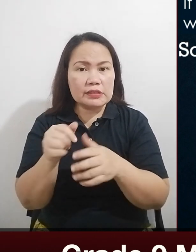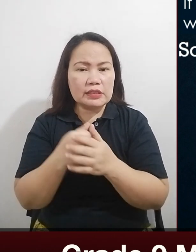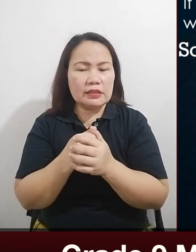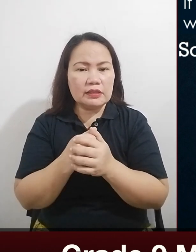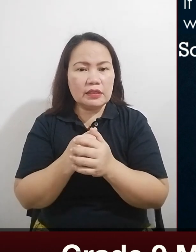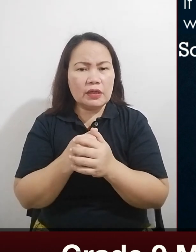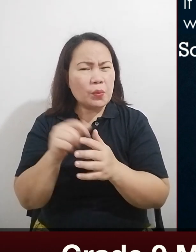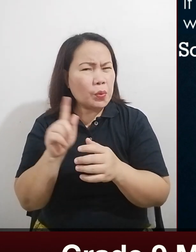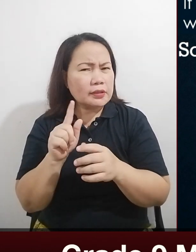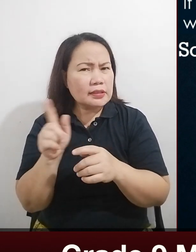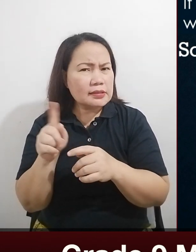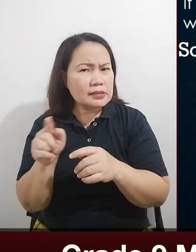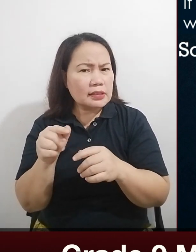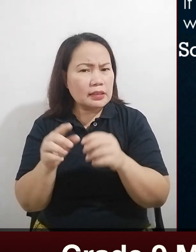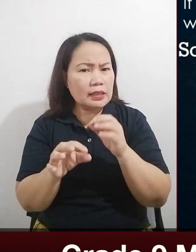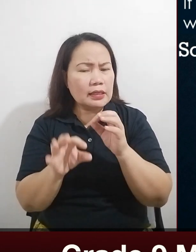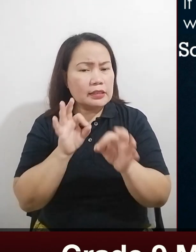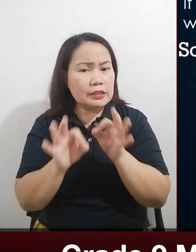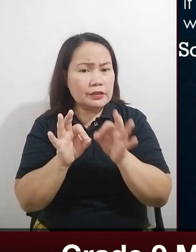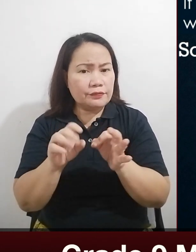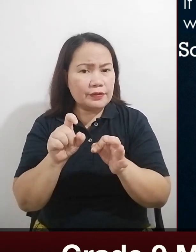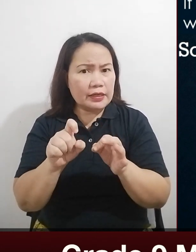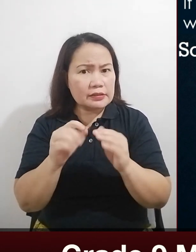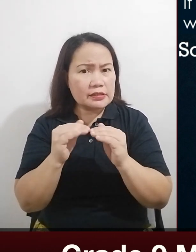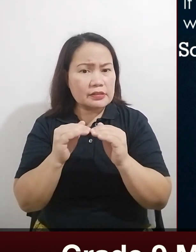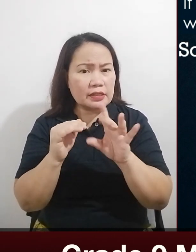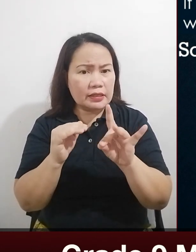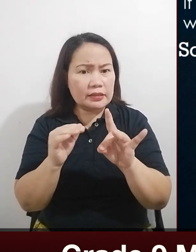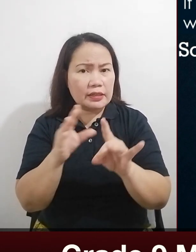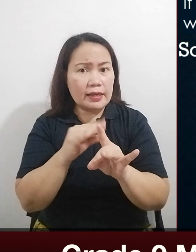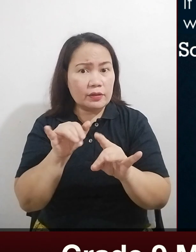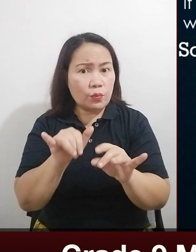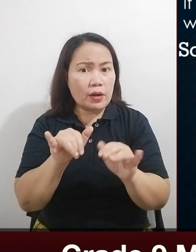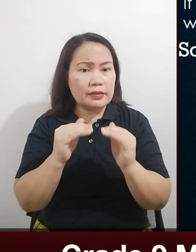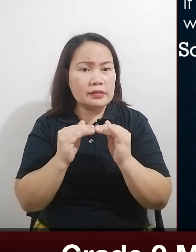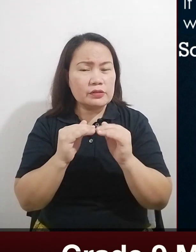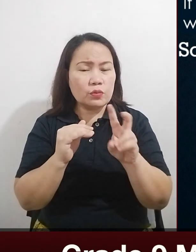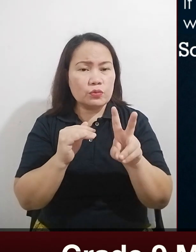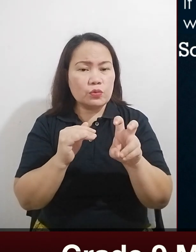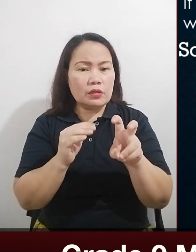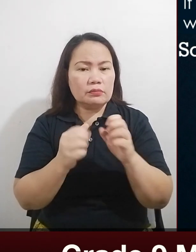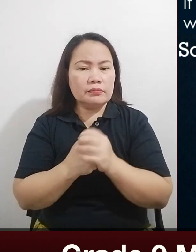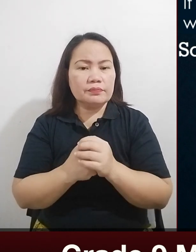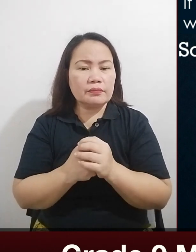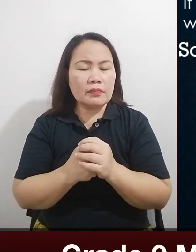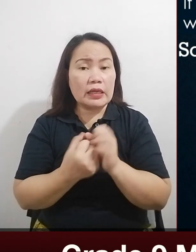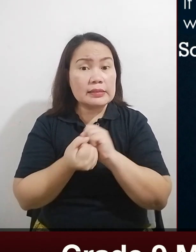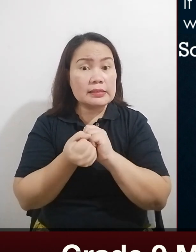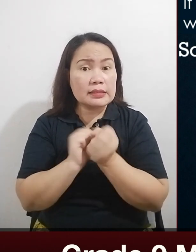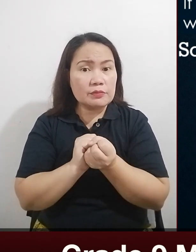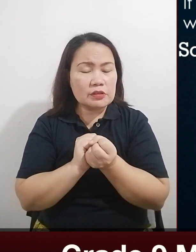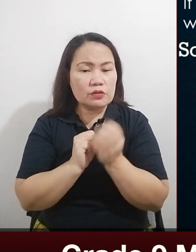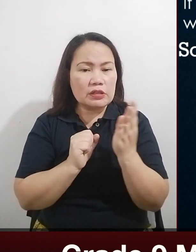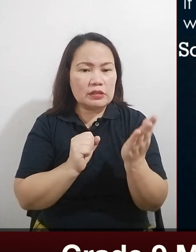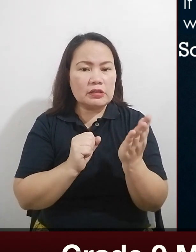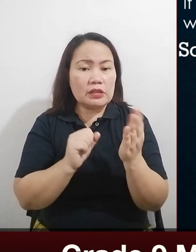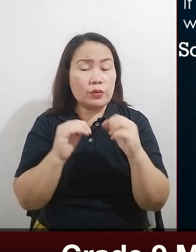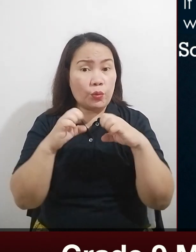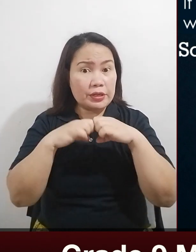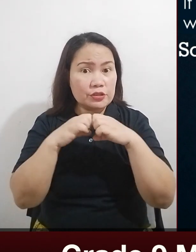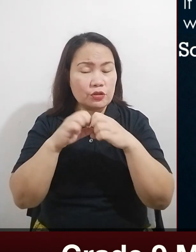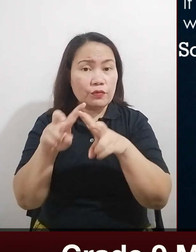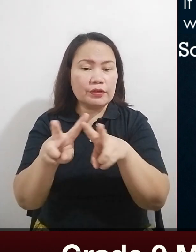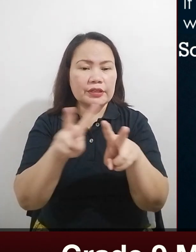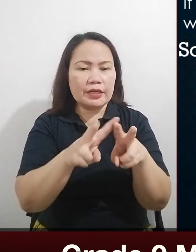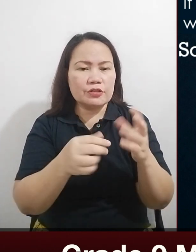the value of z kapag ang x daw ay 8 and y is 12? So, ang gagawin lang natin, isa-substitute lang natin dito sa